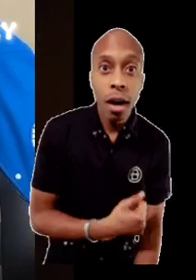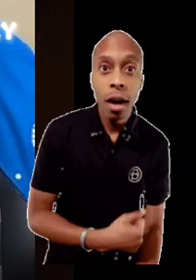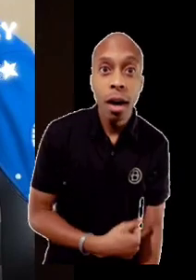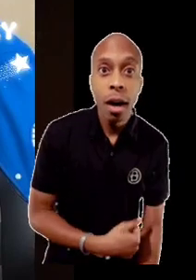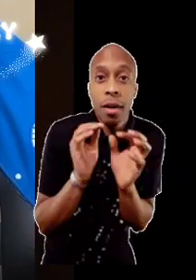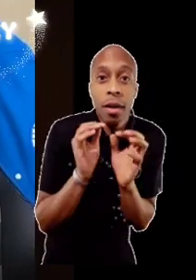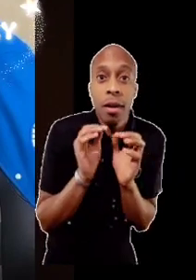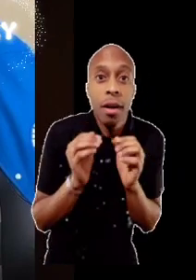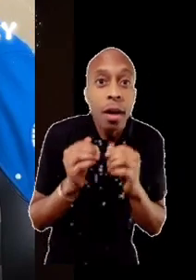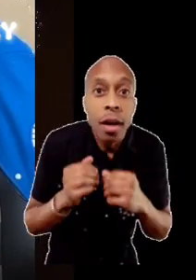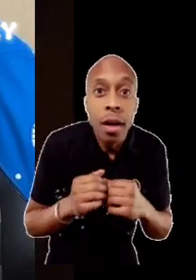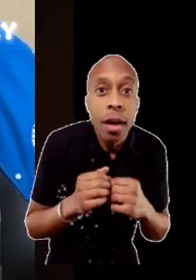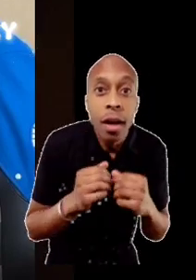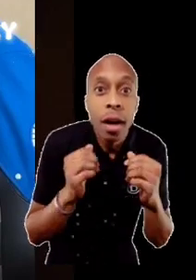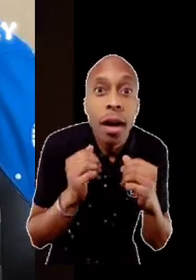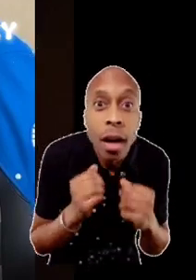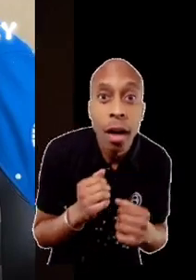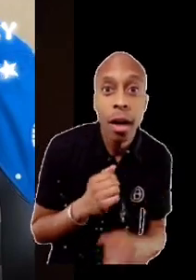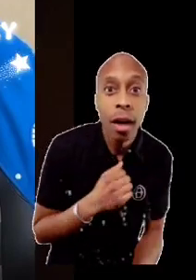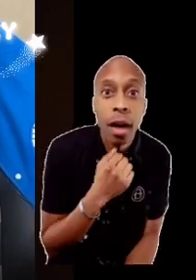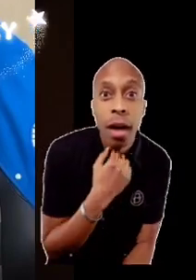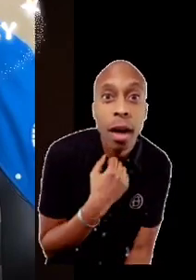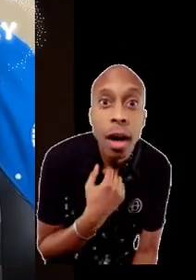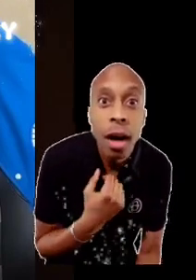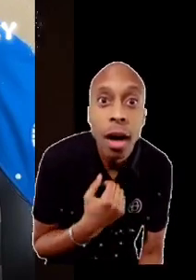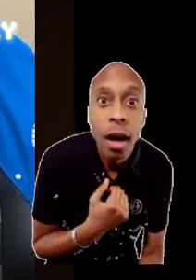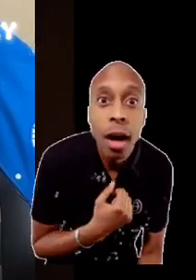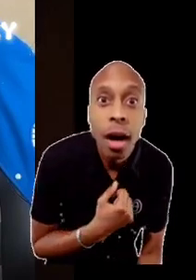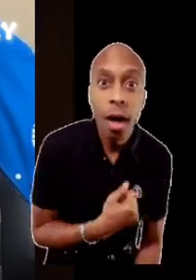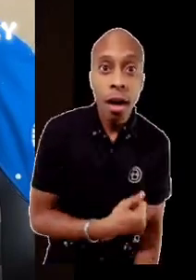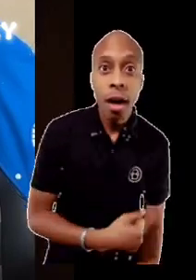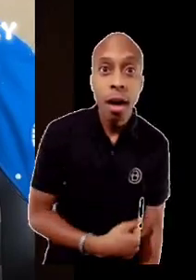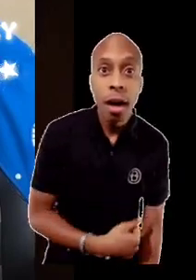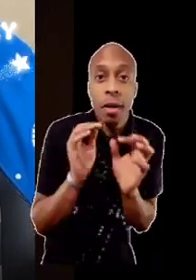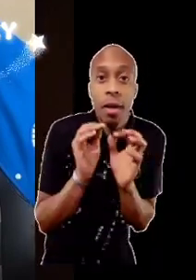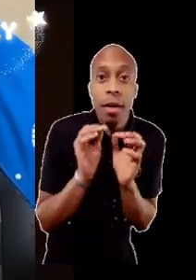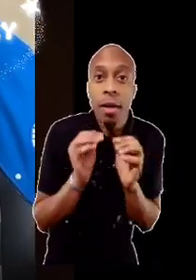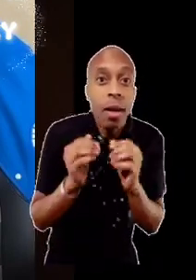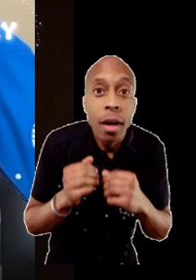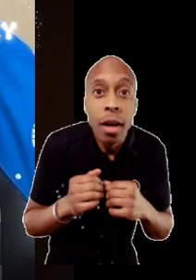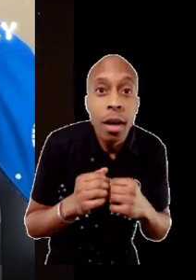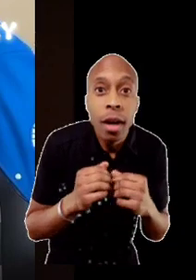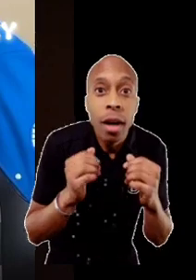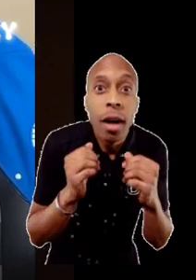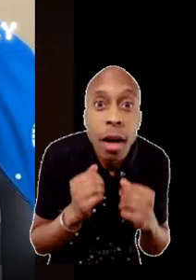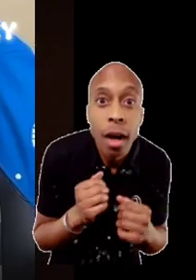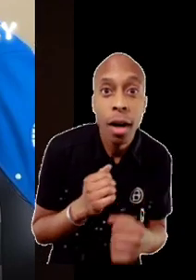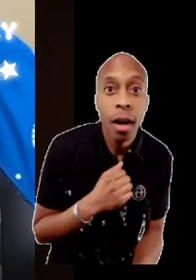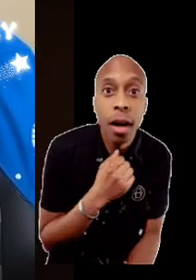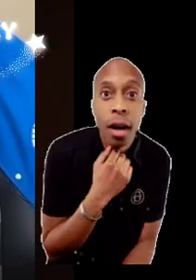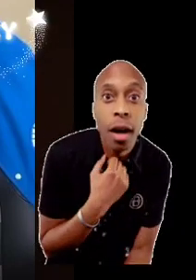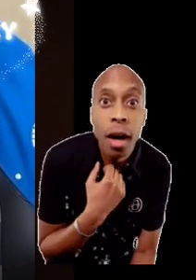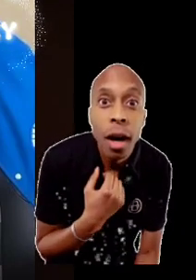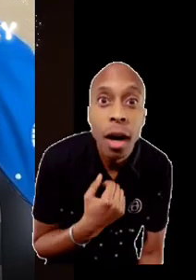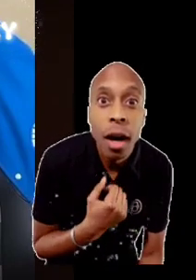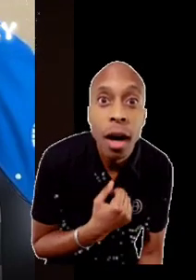make. Hey, I already telling you, you know. For 4 years I've been saying this. When the Lord changed